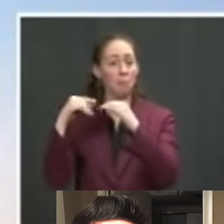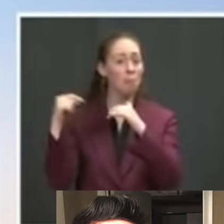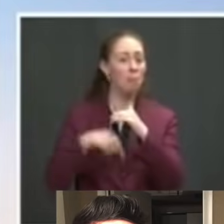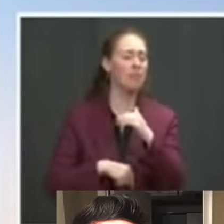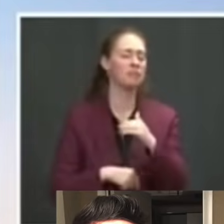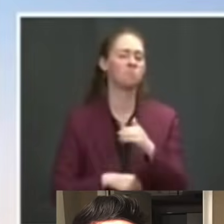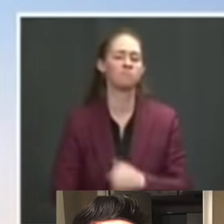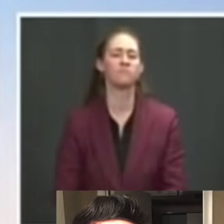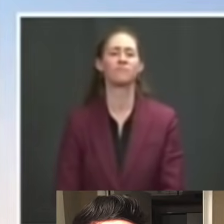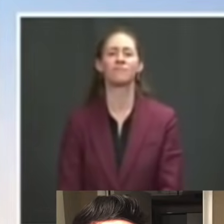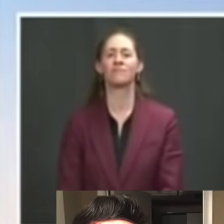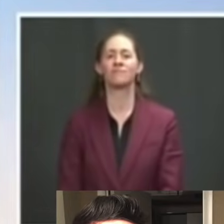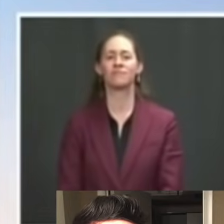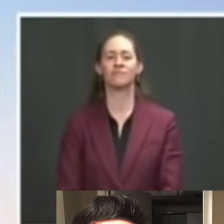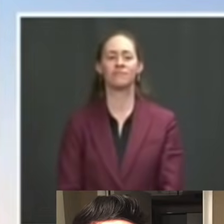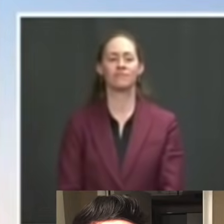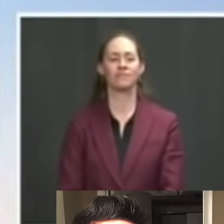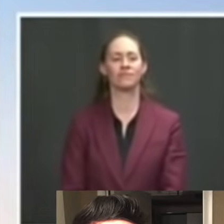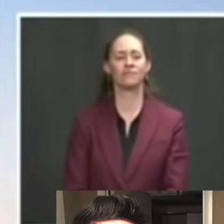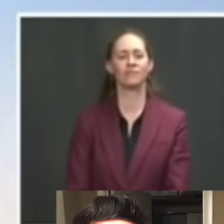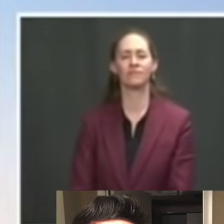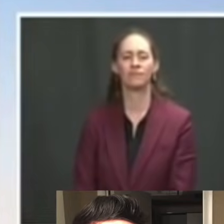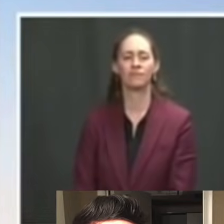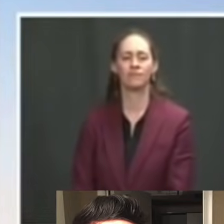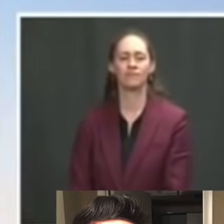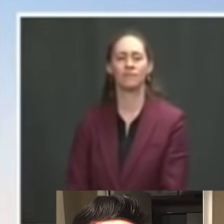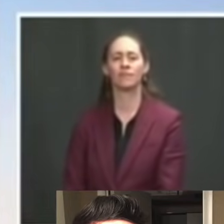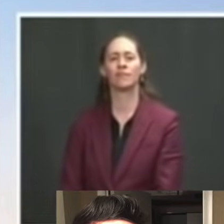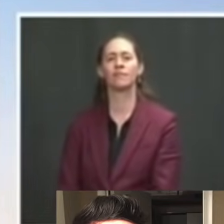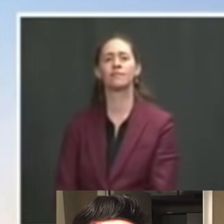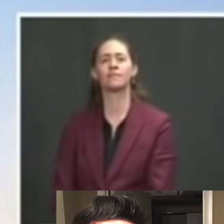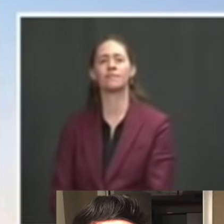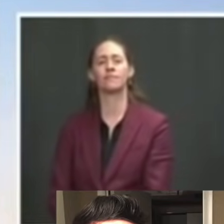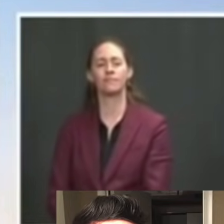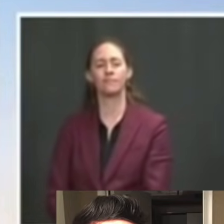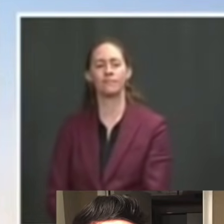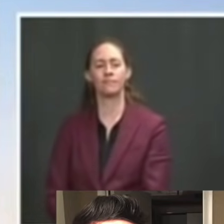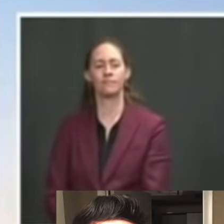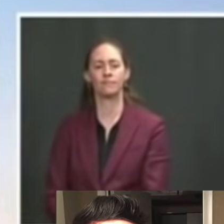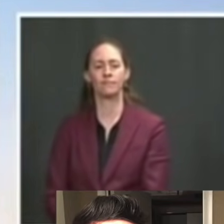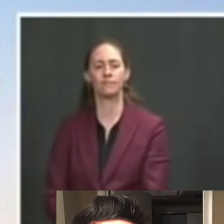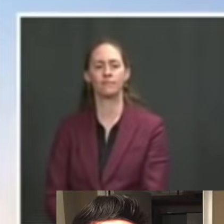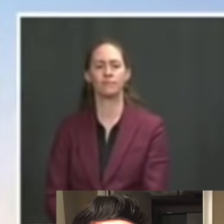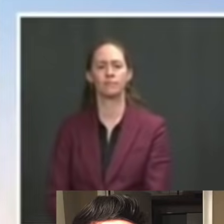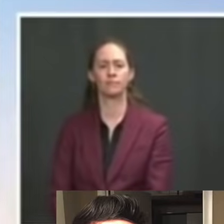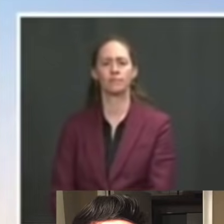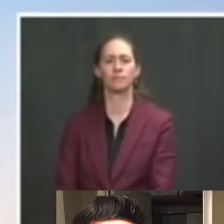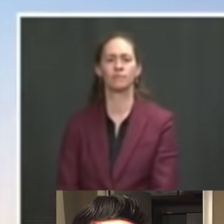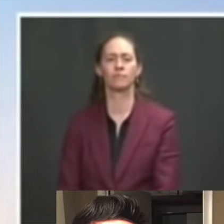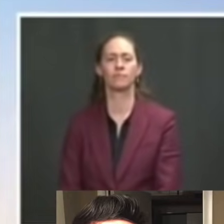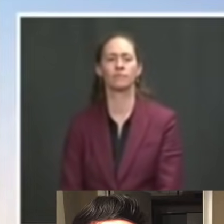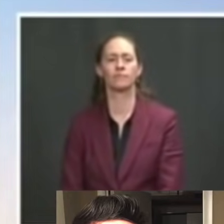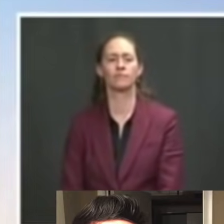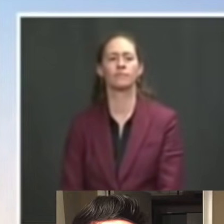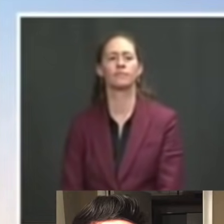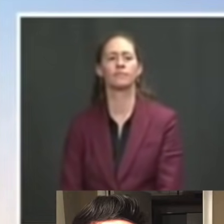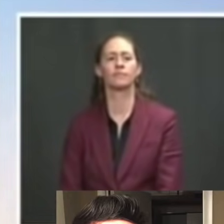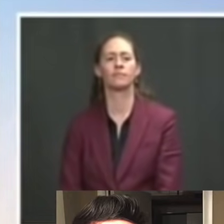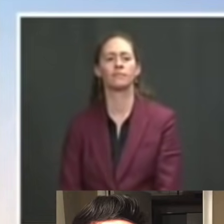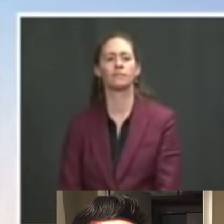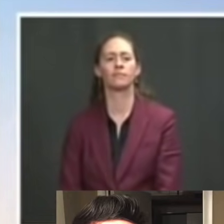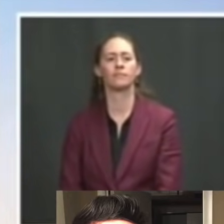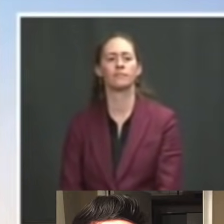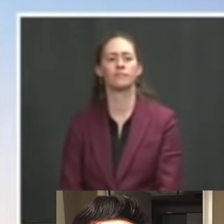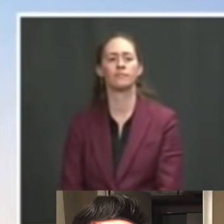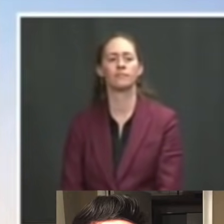budget surplus of roughly $76 billion, such that the governor of that state is now wanting to deliver checks